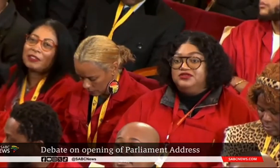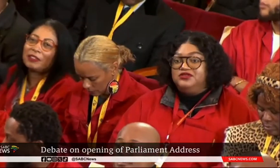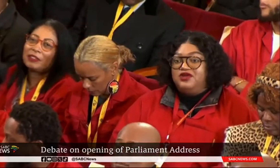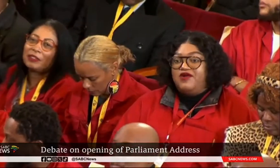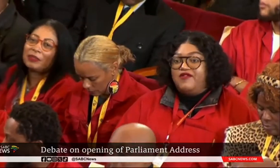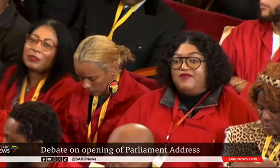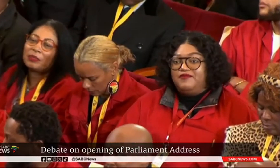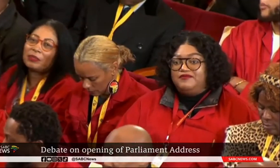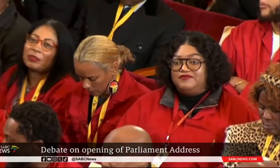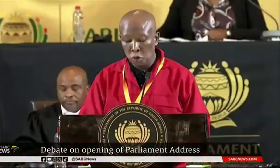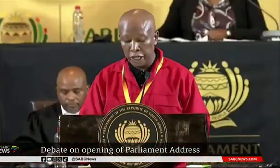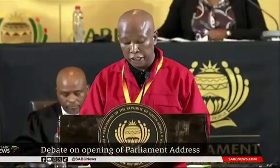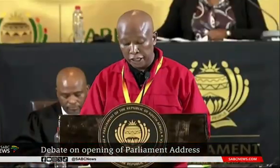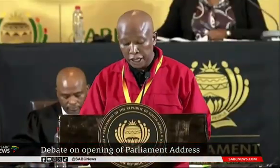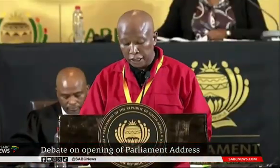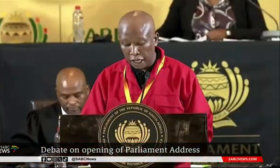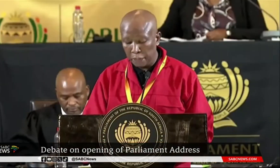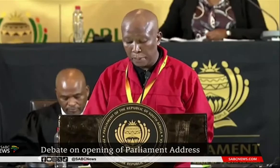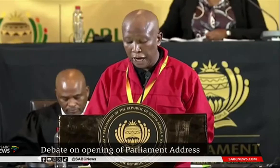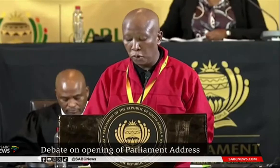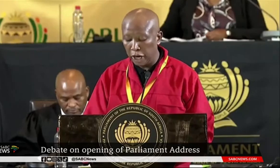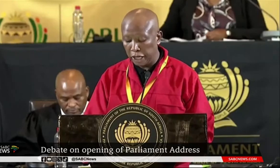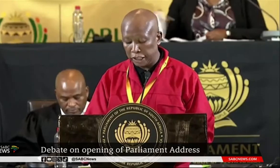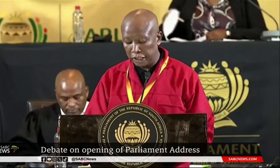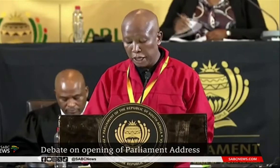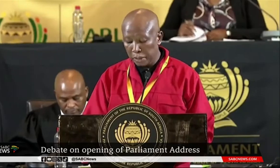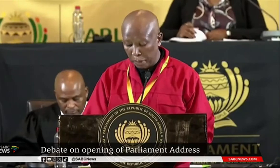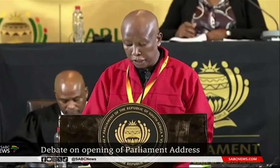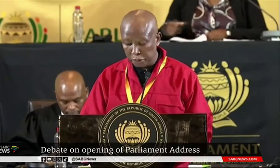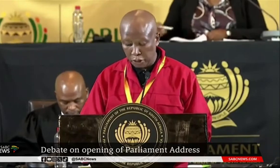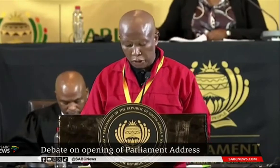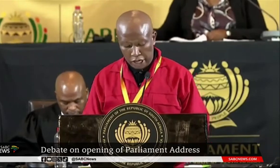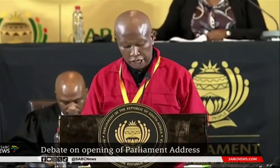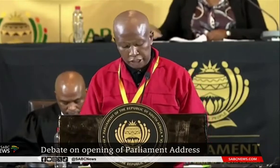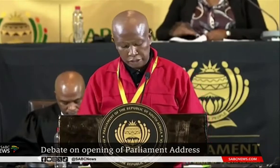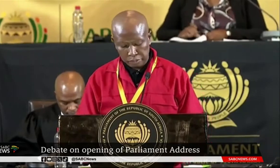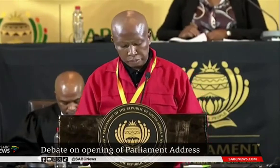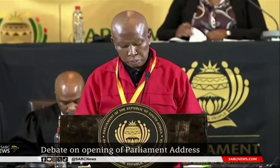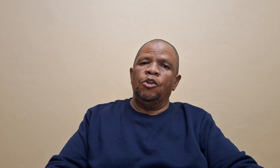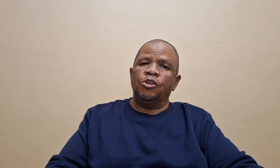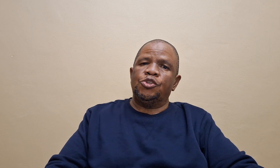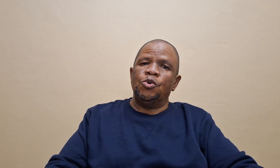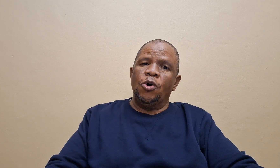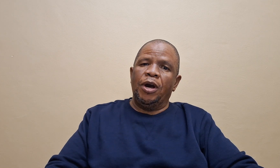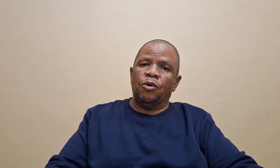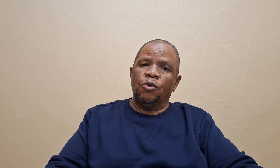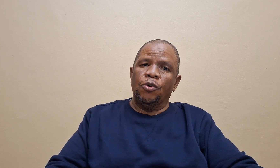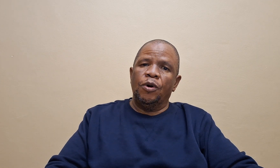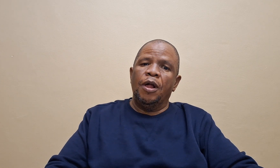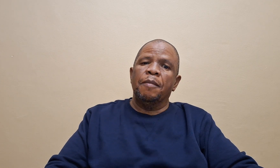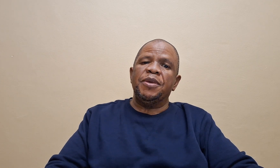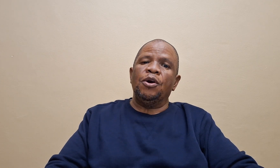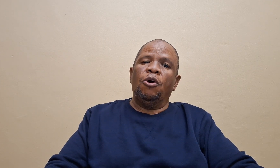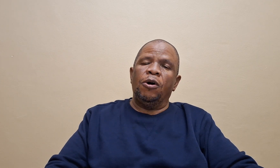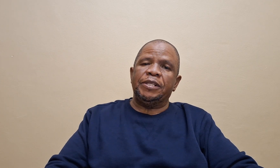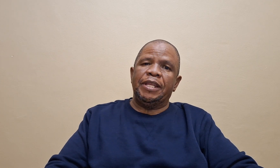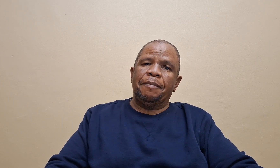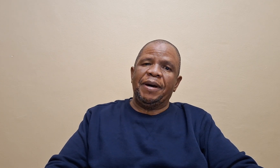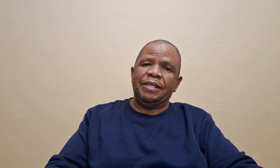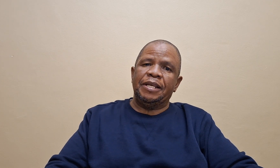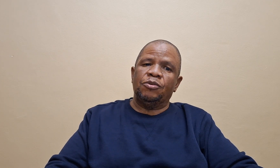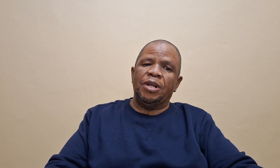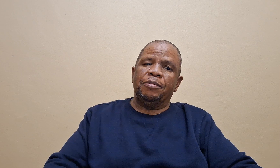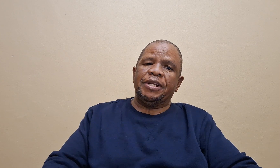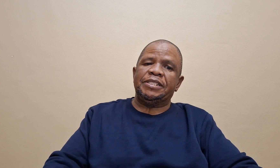and Anglo-American had concluded that the mine workers must be organized. Not too long ago, being called